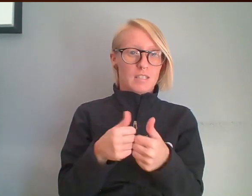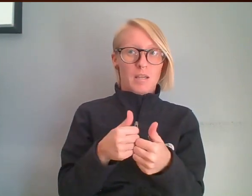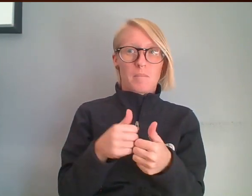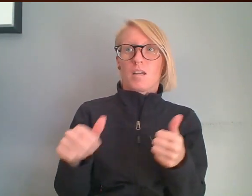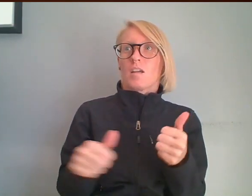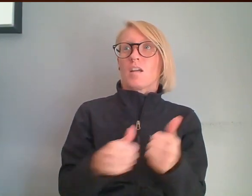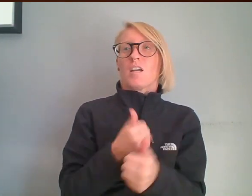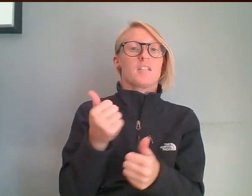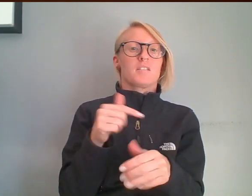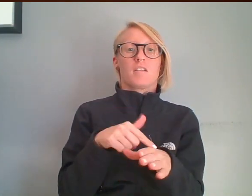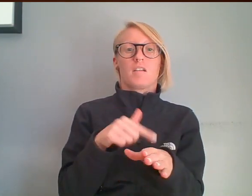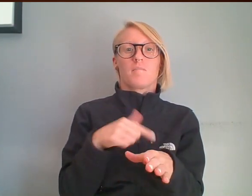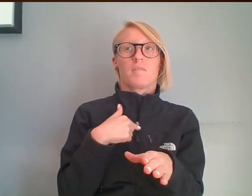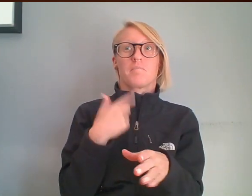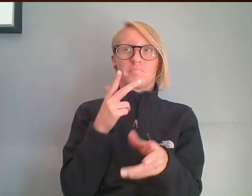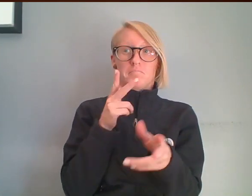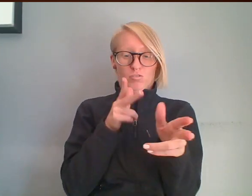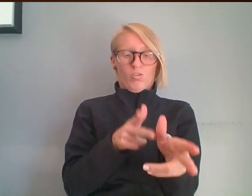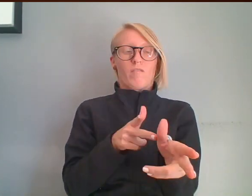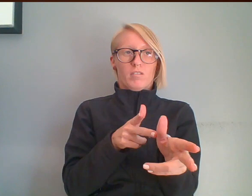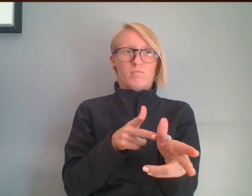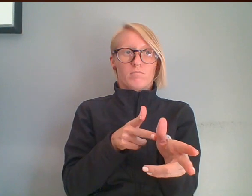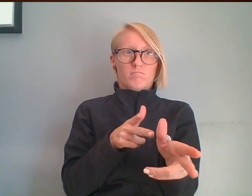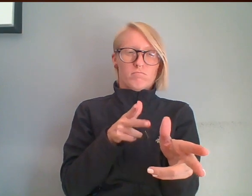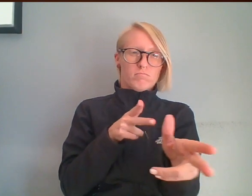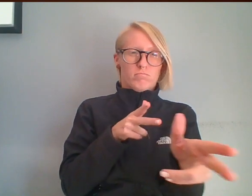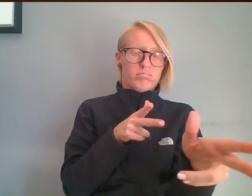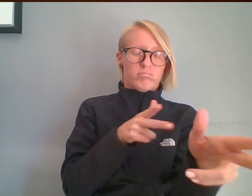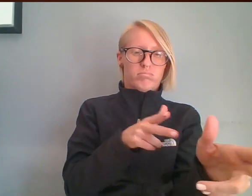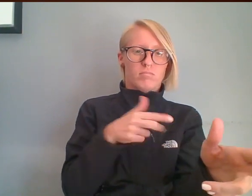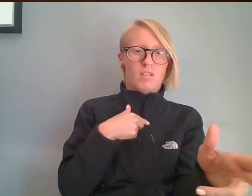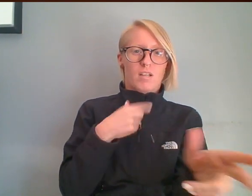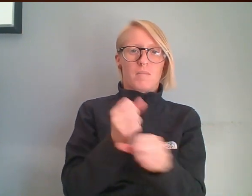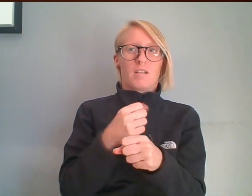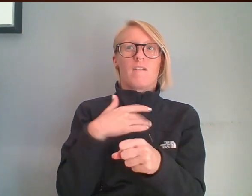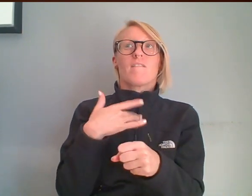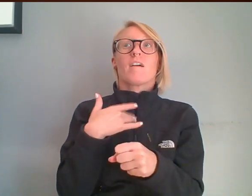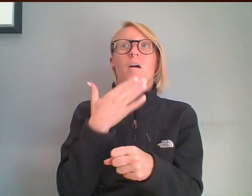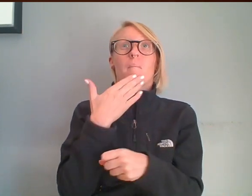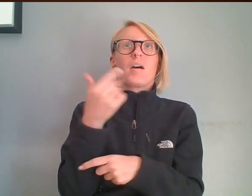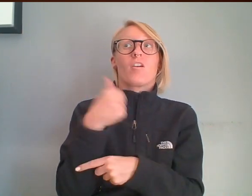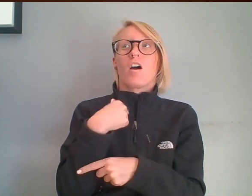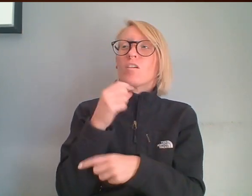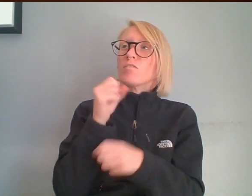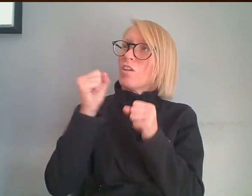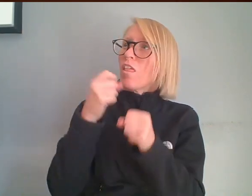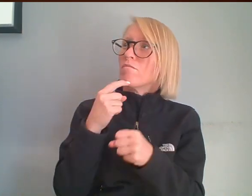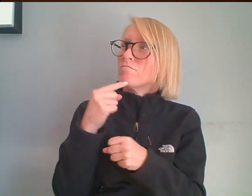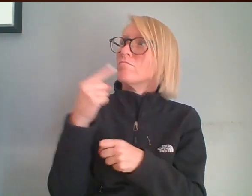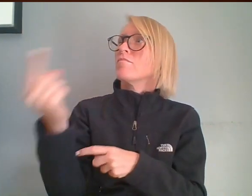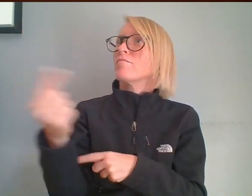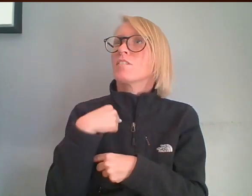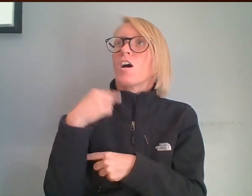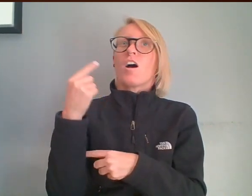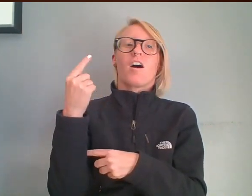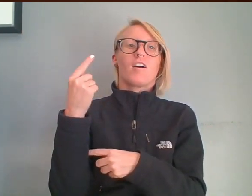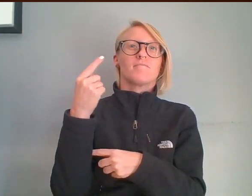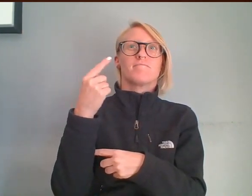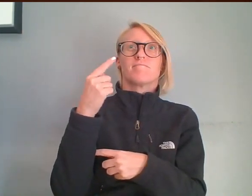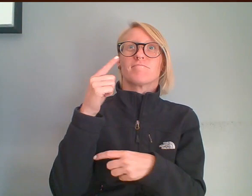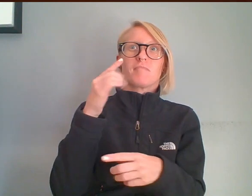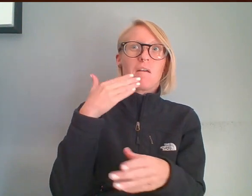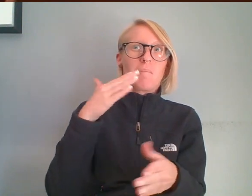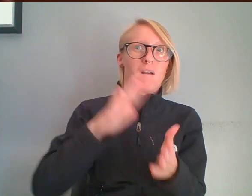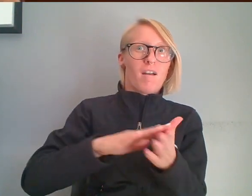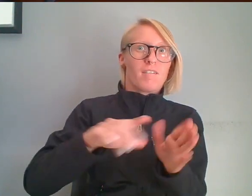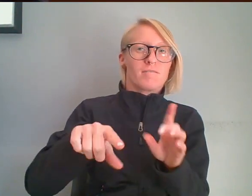play this game when I'm sitting in traffic. It makes me feel better. I shout things out. They're not the naughty things that I want to be shouting out,